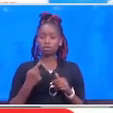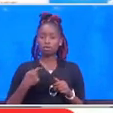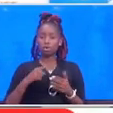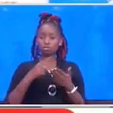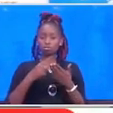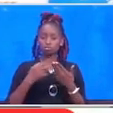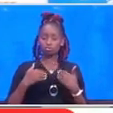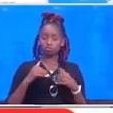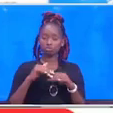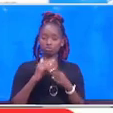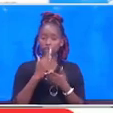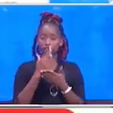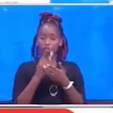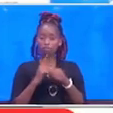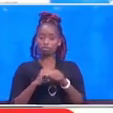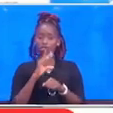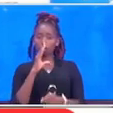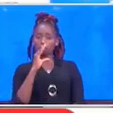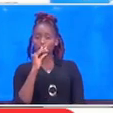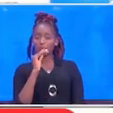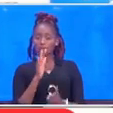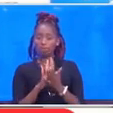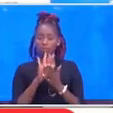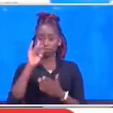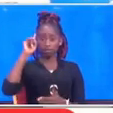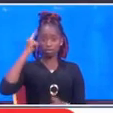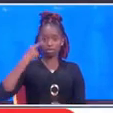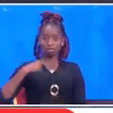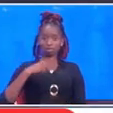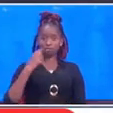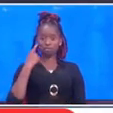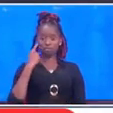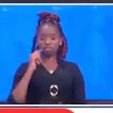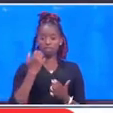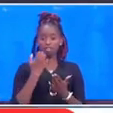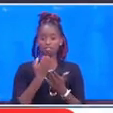halftime talk. And I think you can see the dividends. Right.